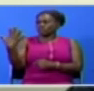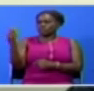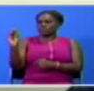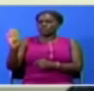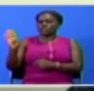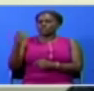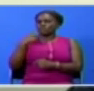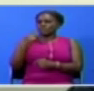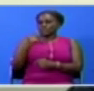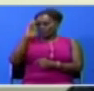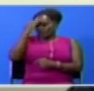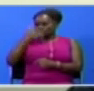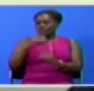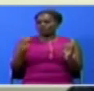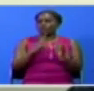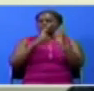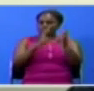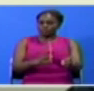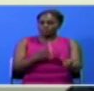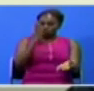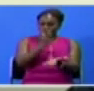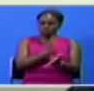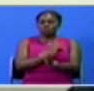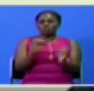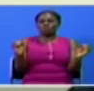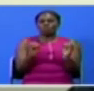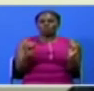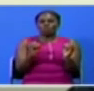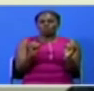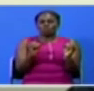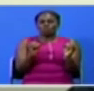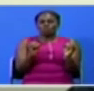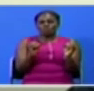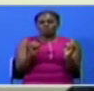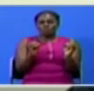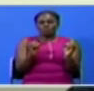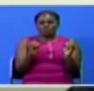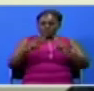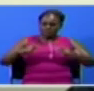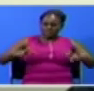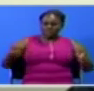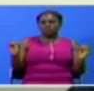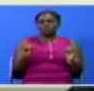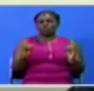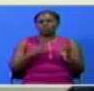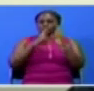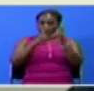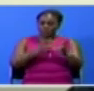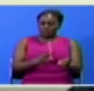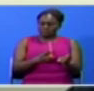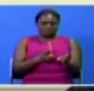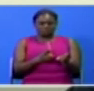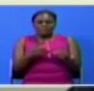onset that we have no doubt that the report is not a product of objective journalistic investigations and reporting, but